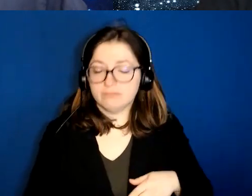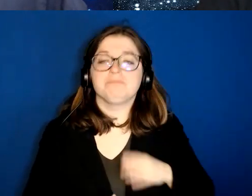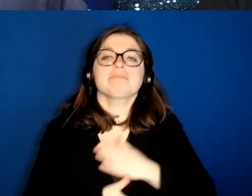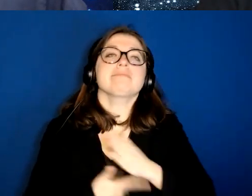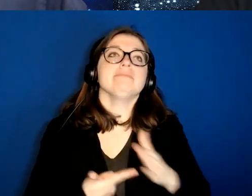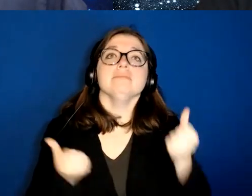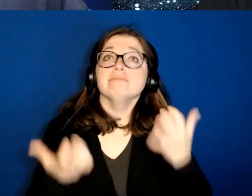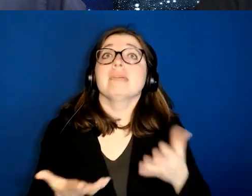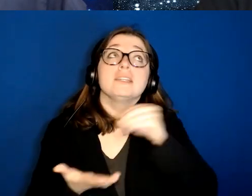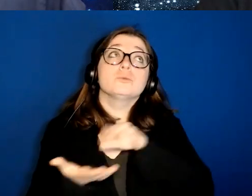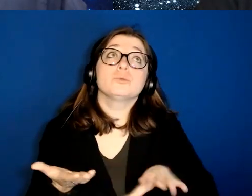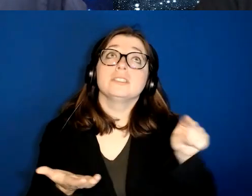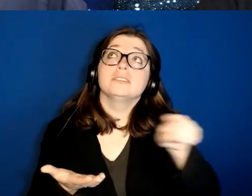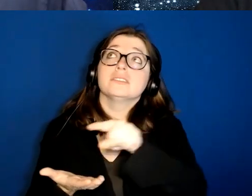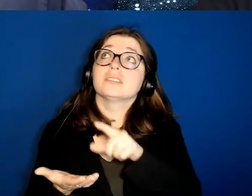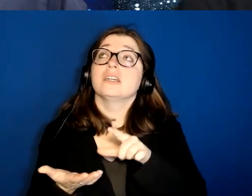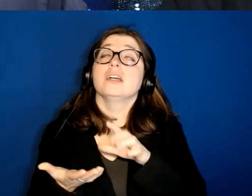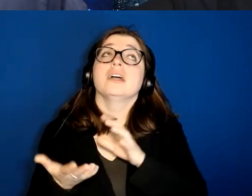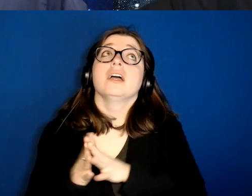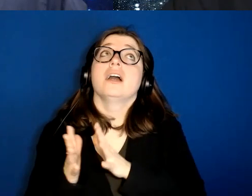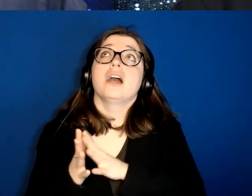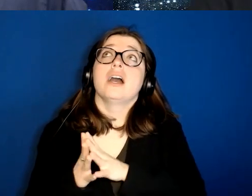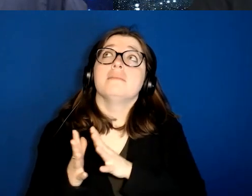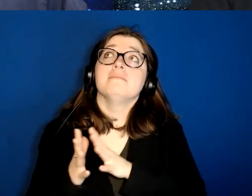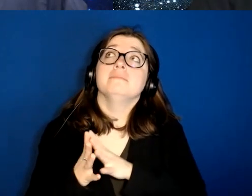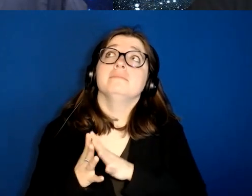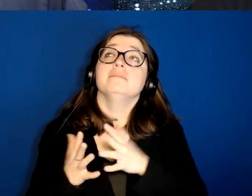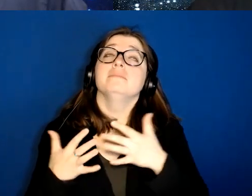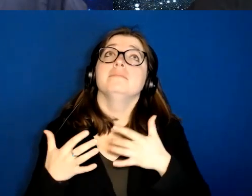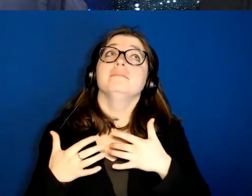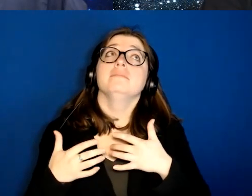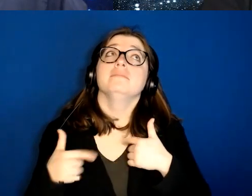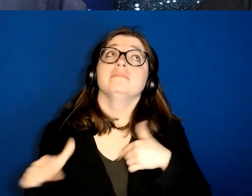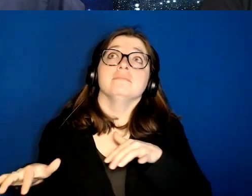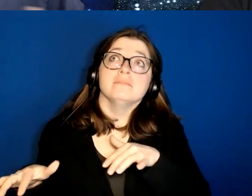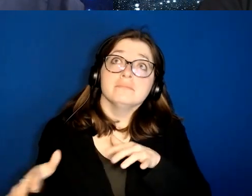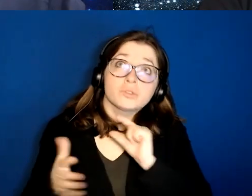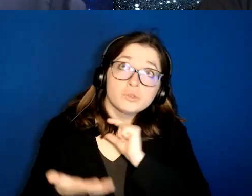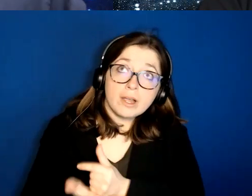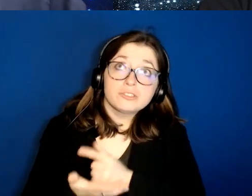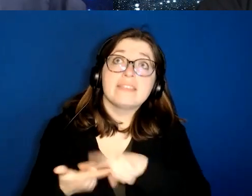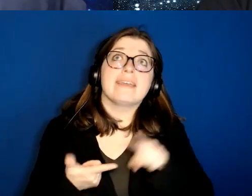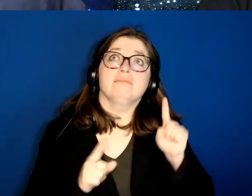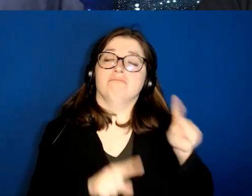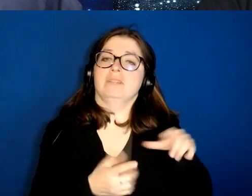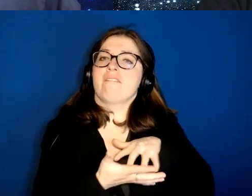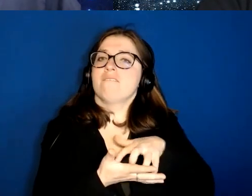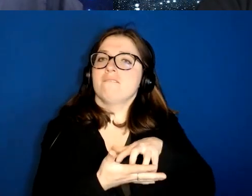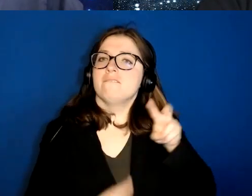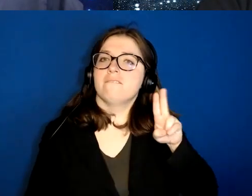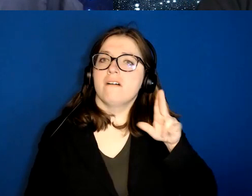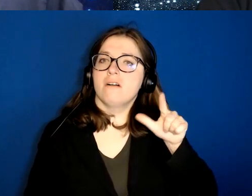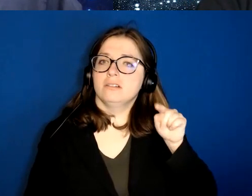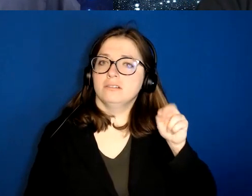students, a fair number who leave and do vulnerability research, which is, of